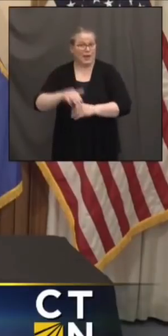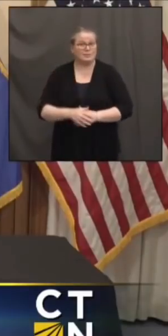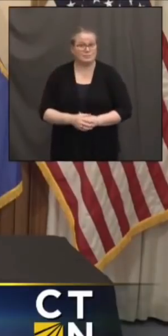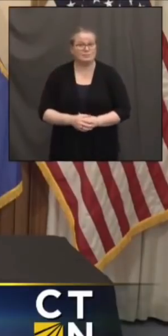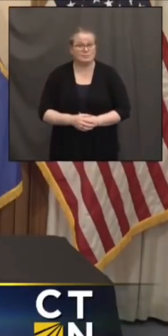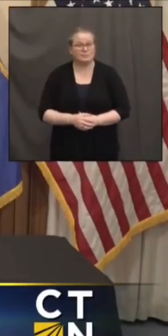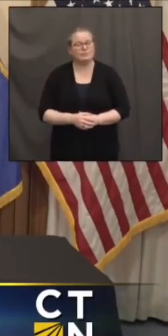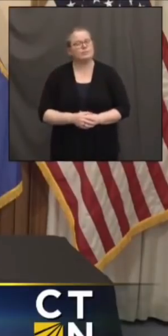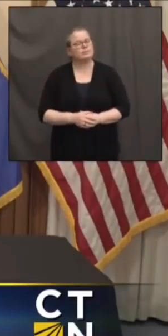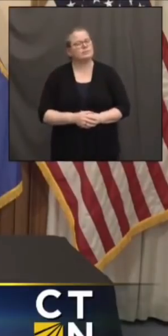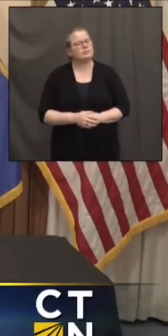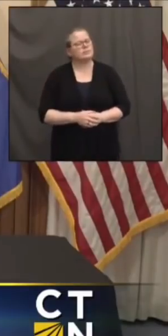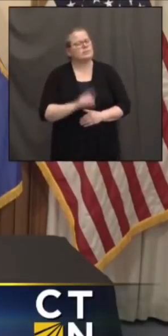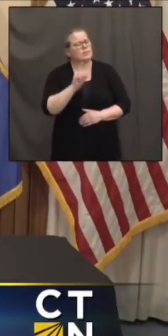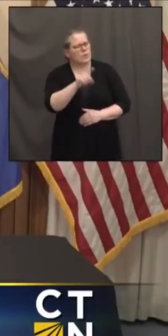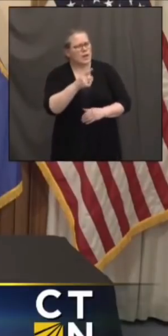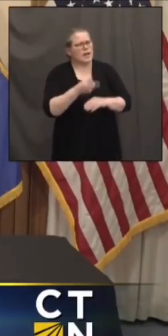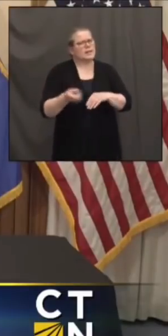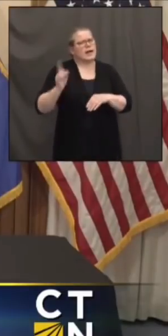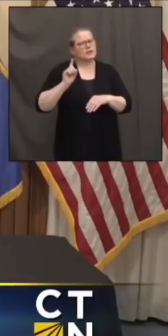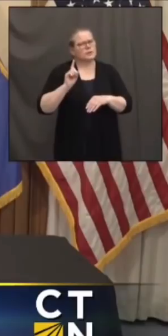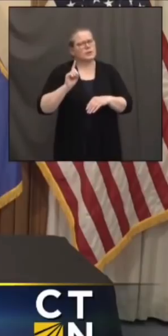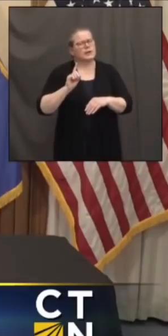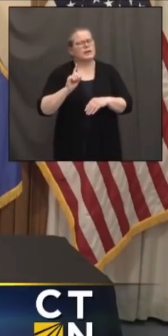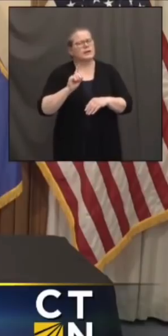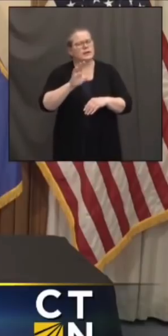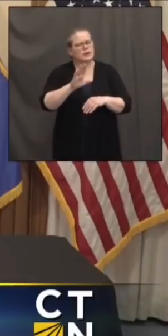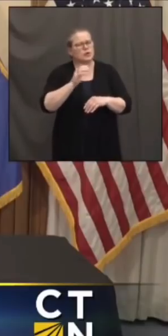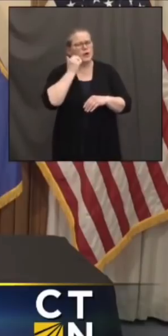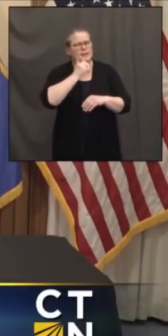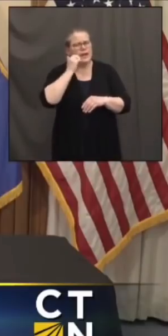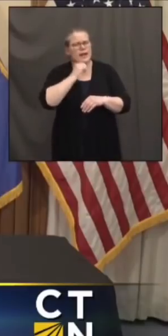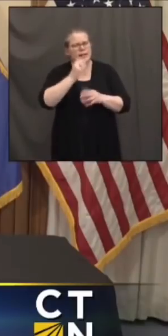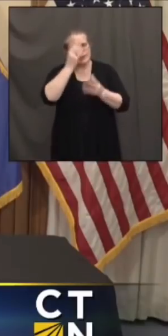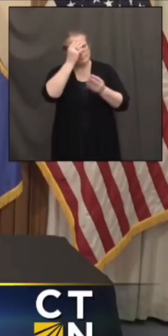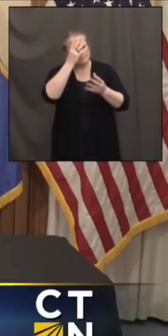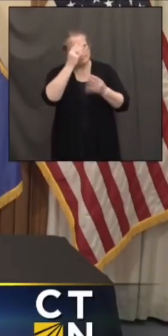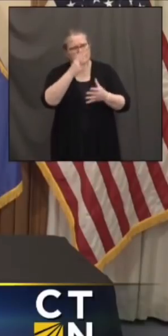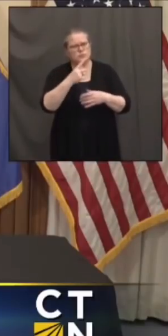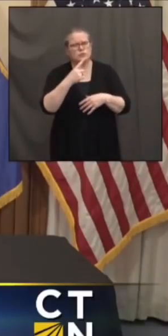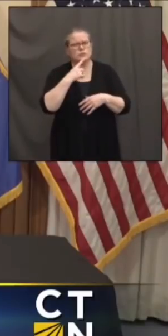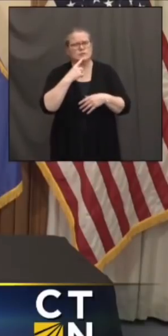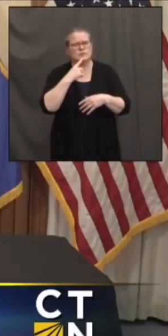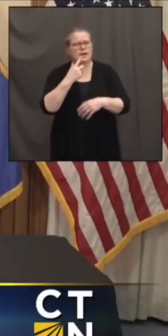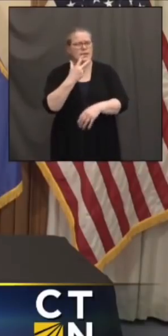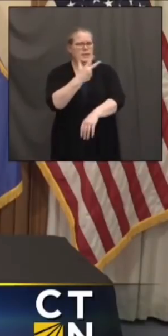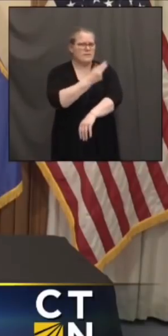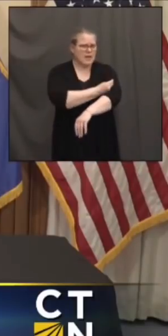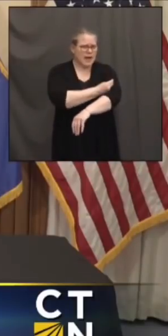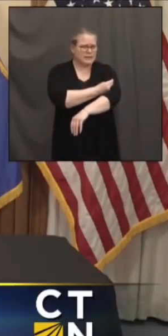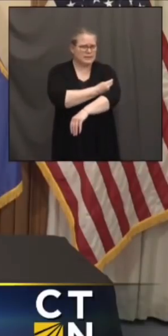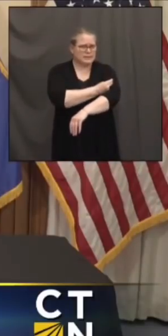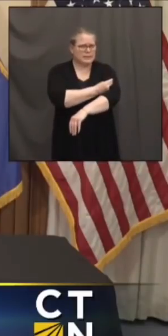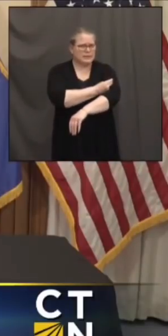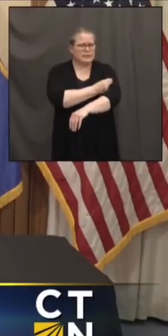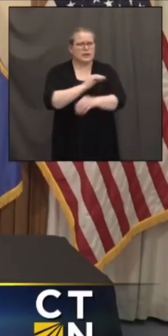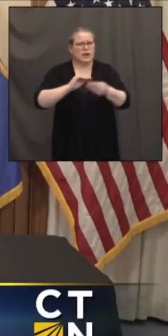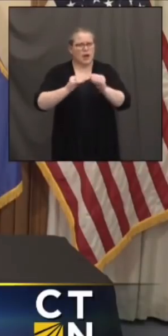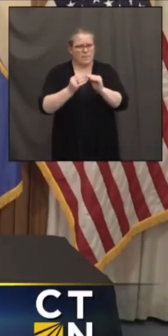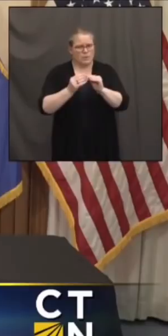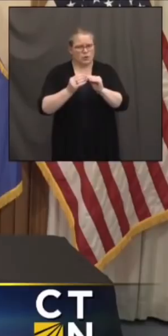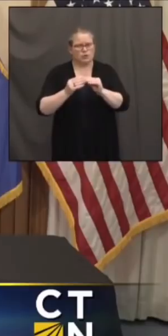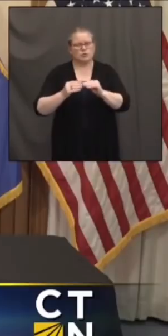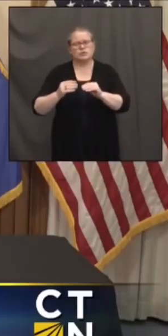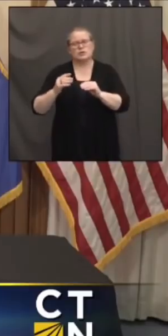briefing last week about how Connecticut's vaccine supply could exceed demand by late April. Is that when you think we would have